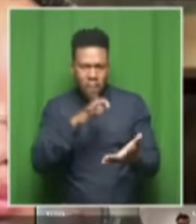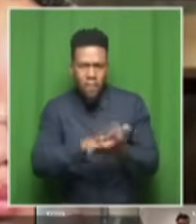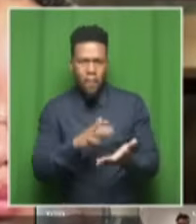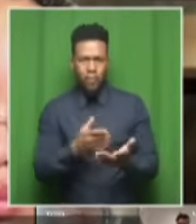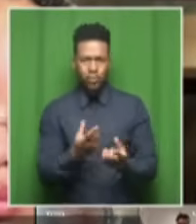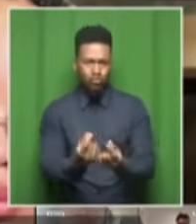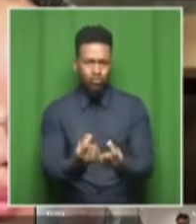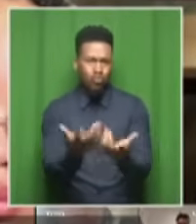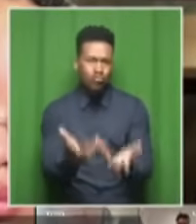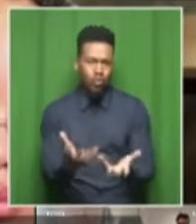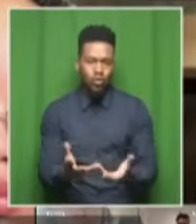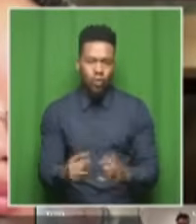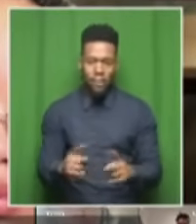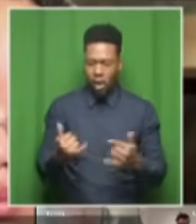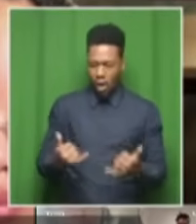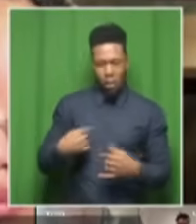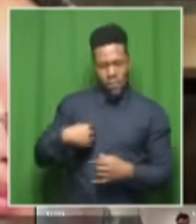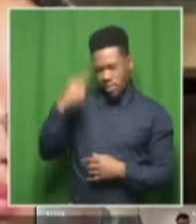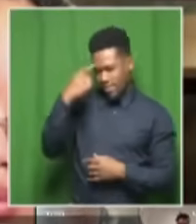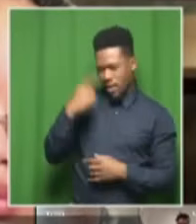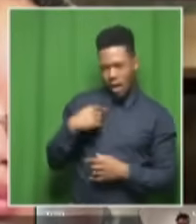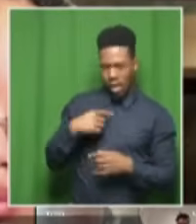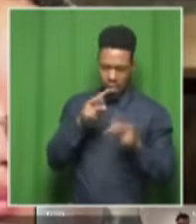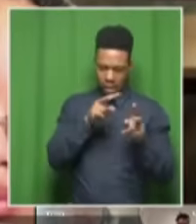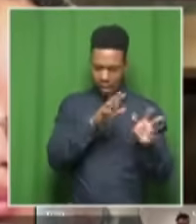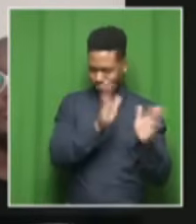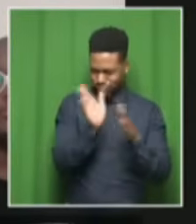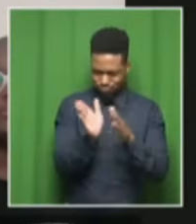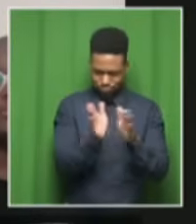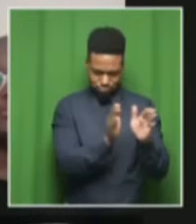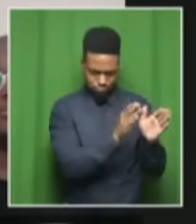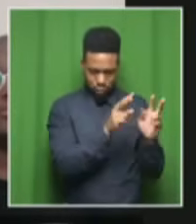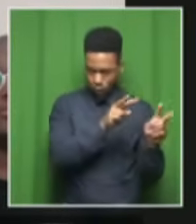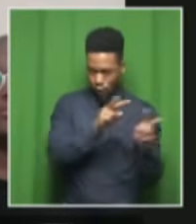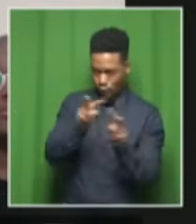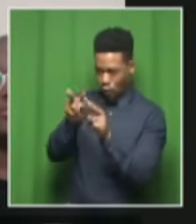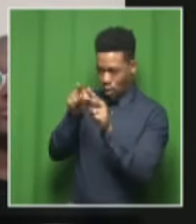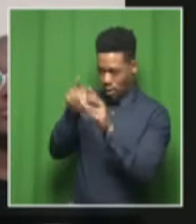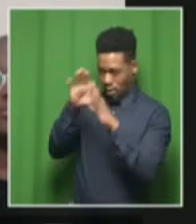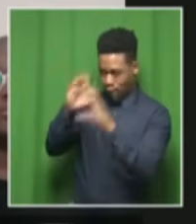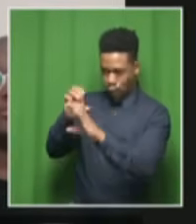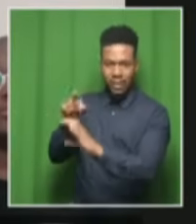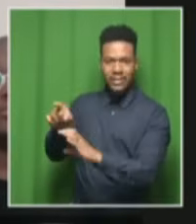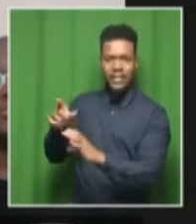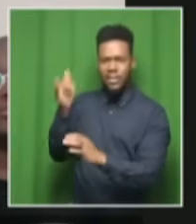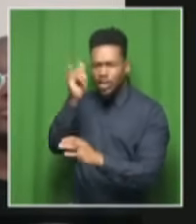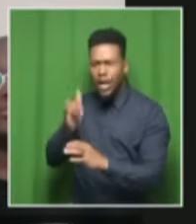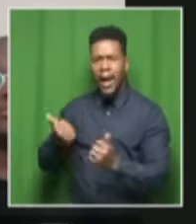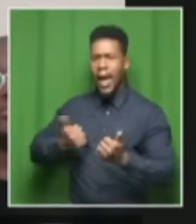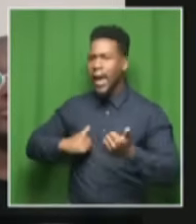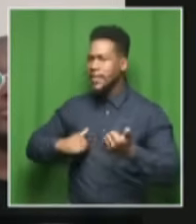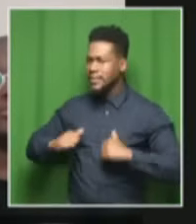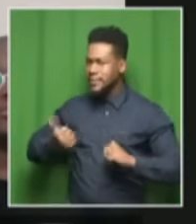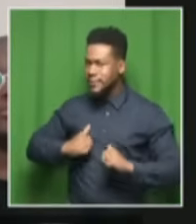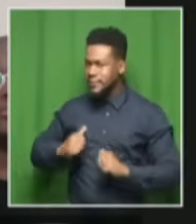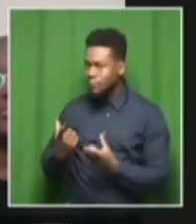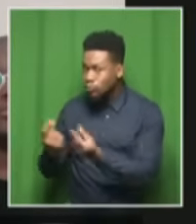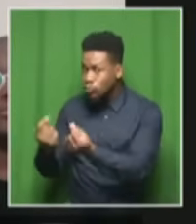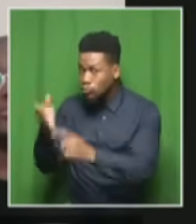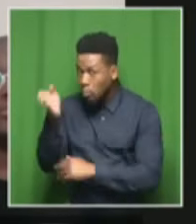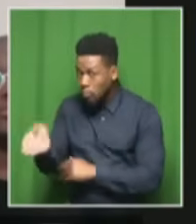us to start looking at, you know, reality and looking at actual action instead of promises that parties have made in the